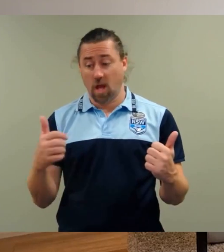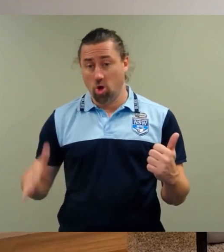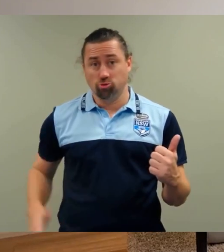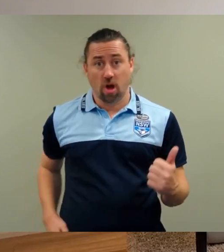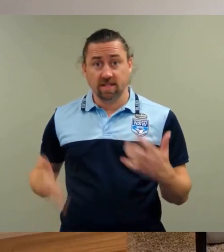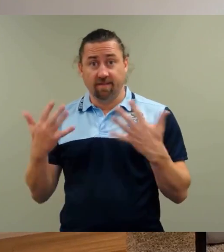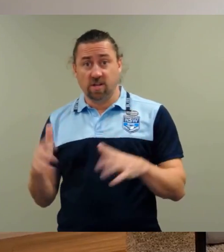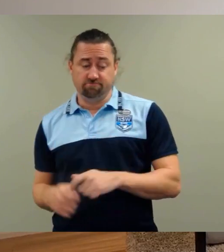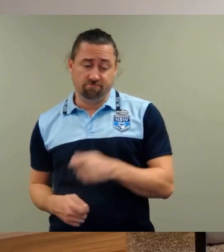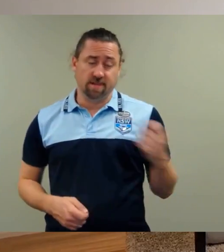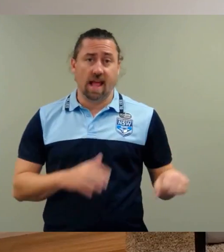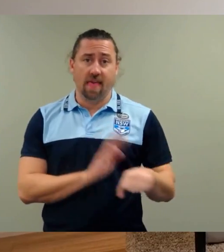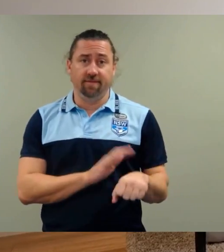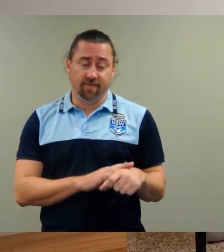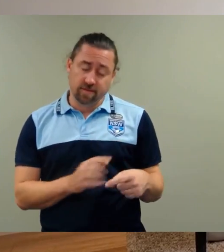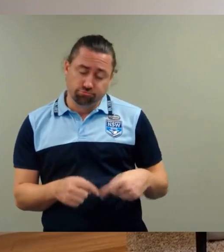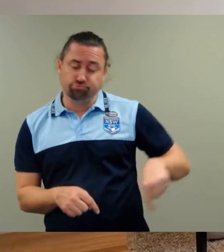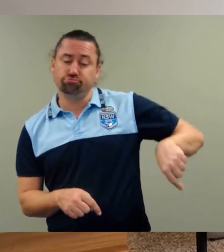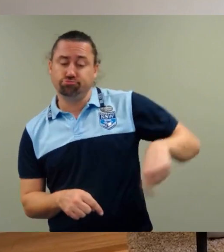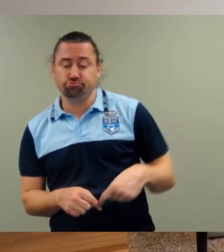Let's switch over to our left side.